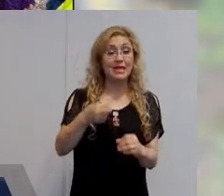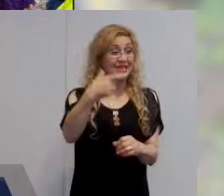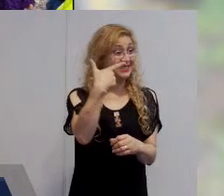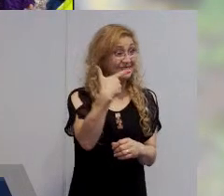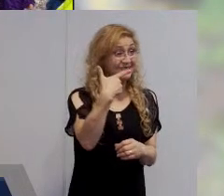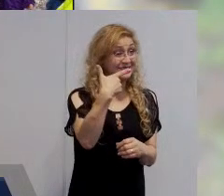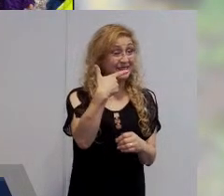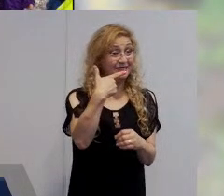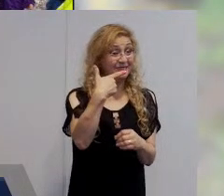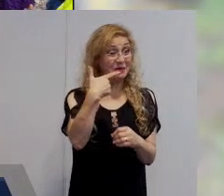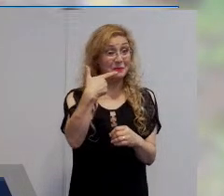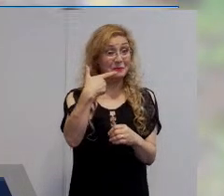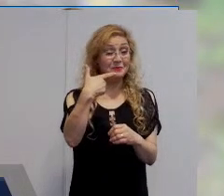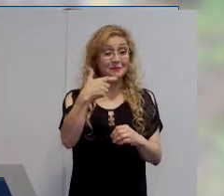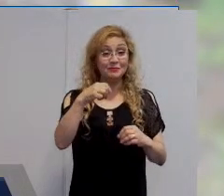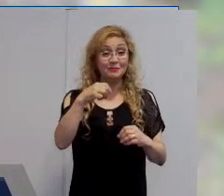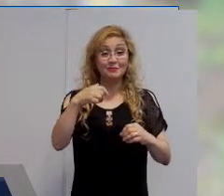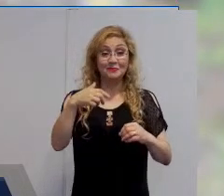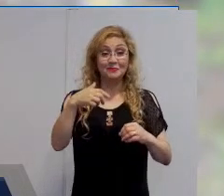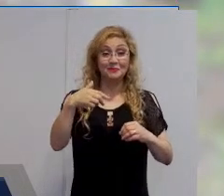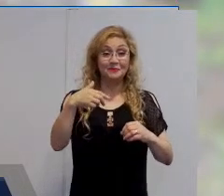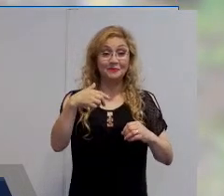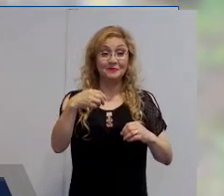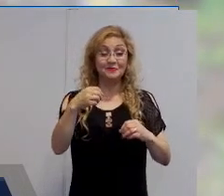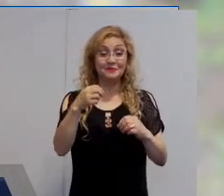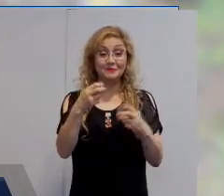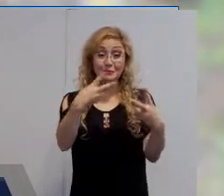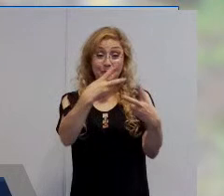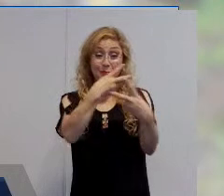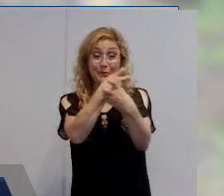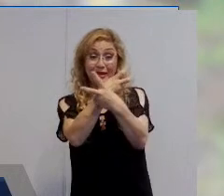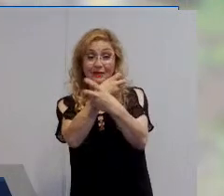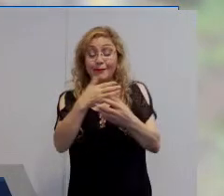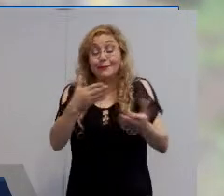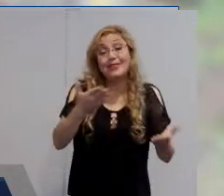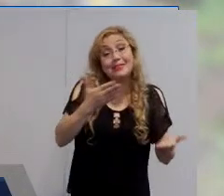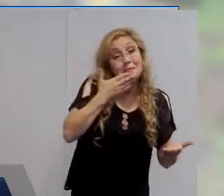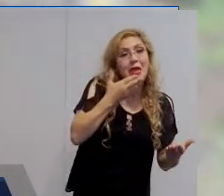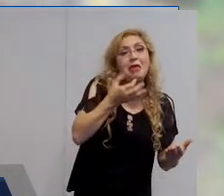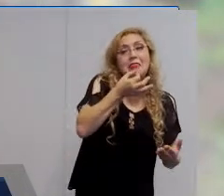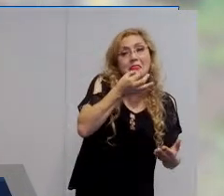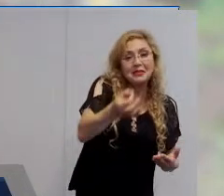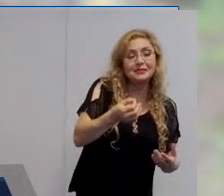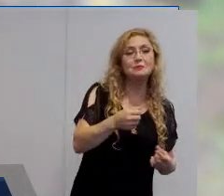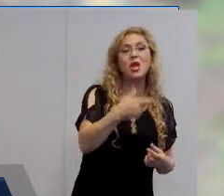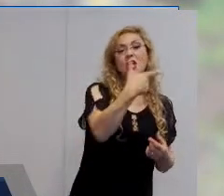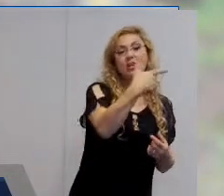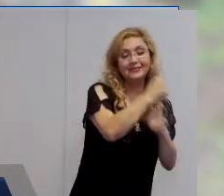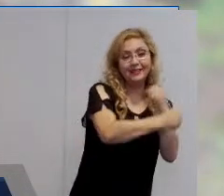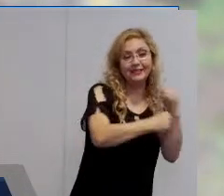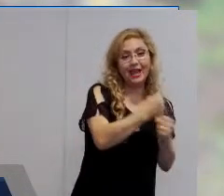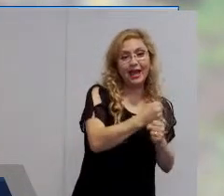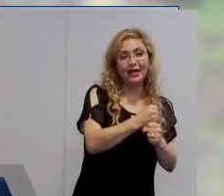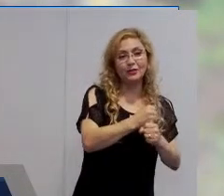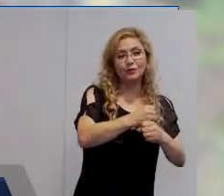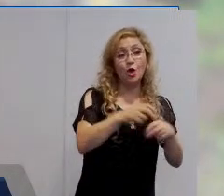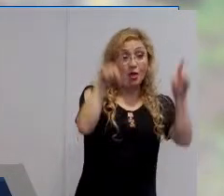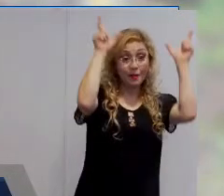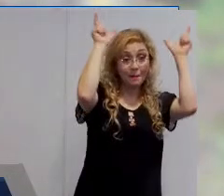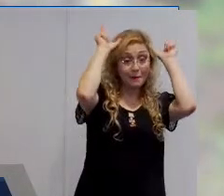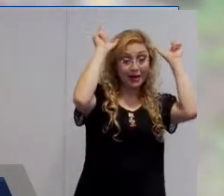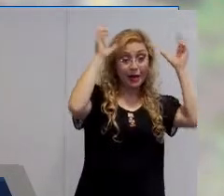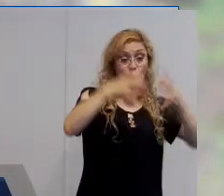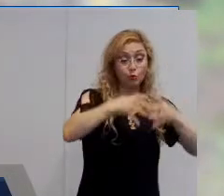Someone says these are the 7 plagues, but these are also the 7 years of a boom.